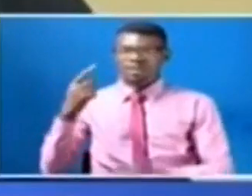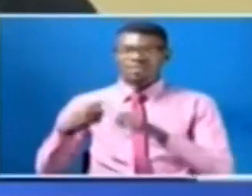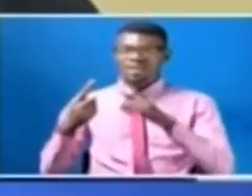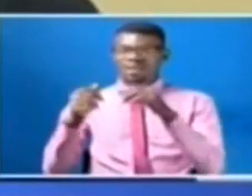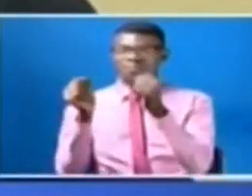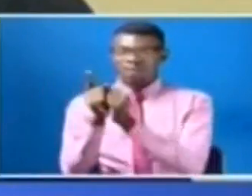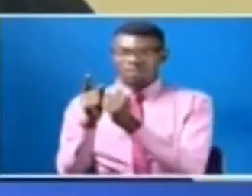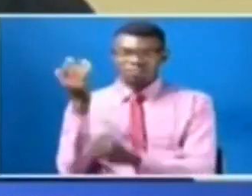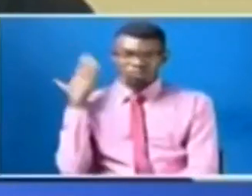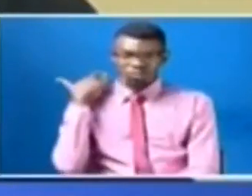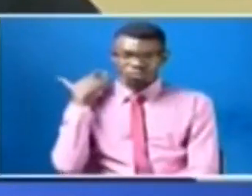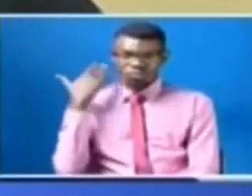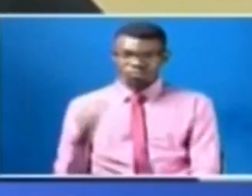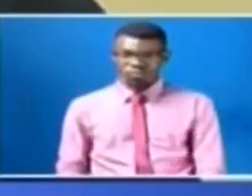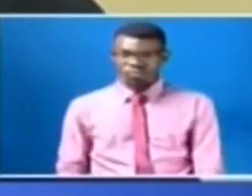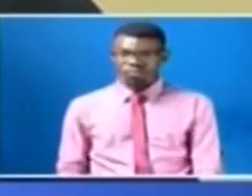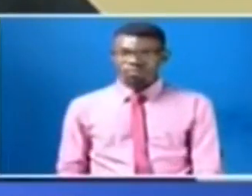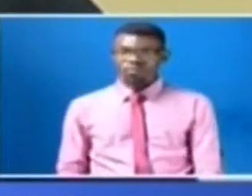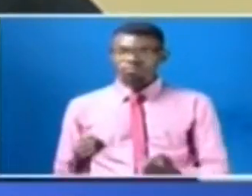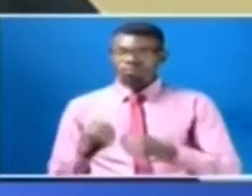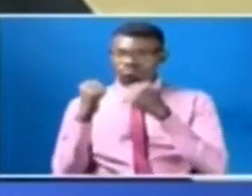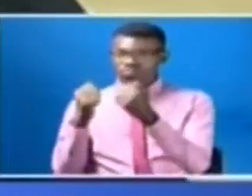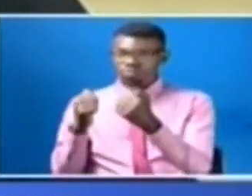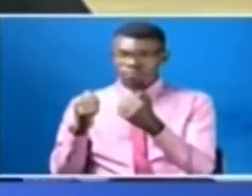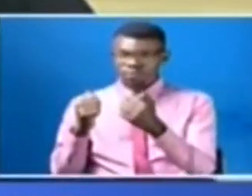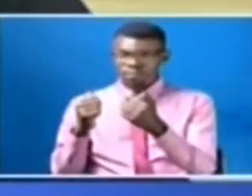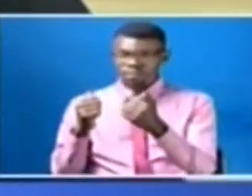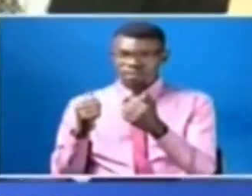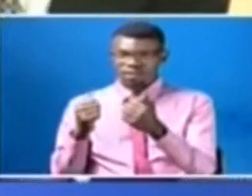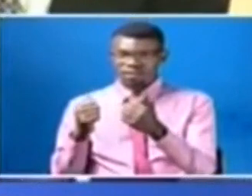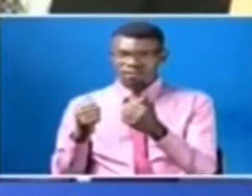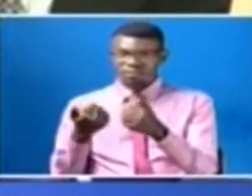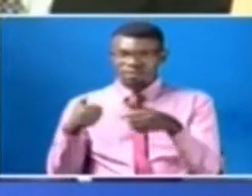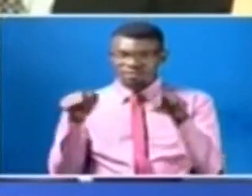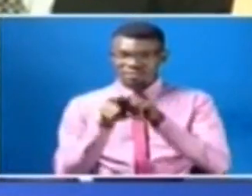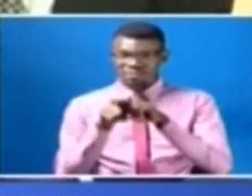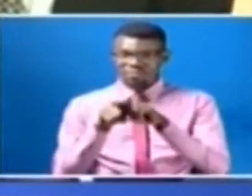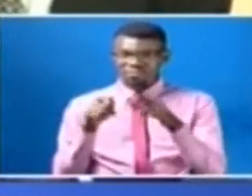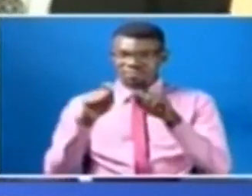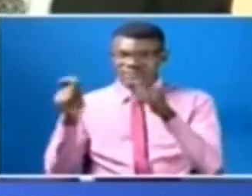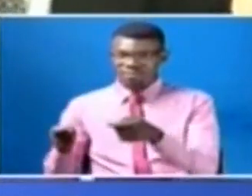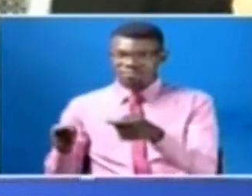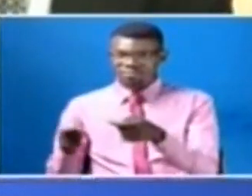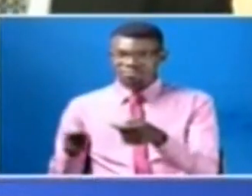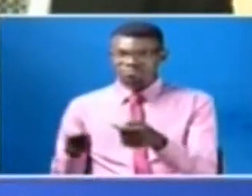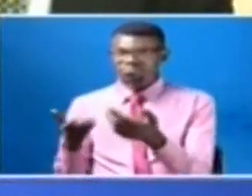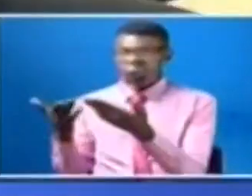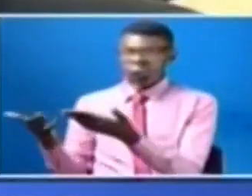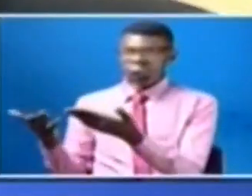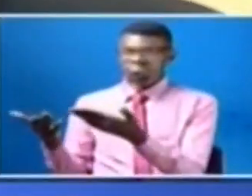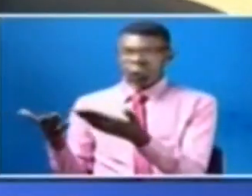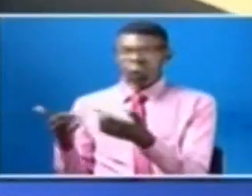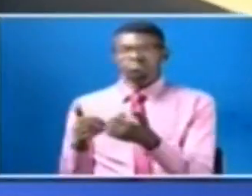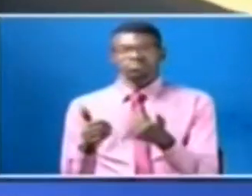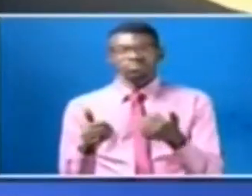Federation has been strong. We need to prove that this weekend. And you know the team that we have is great from there. We